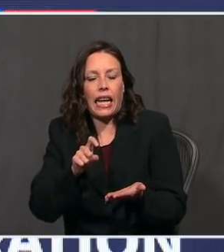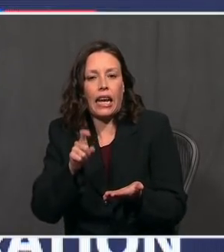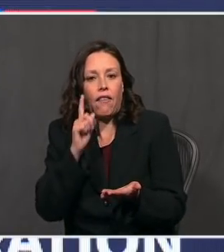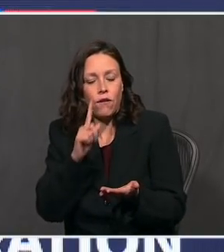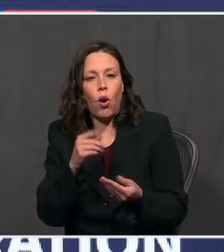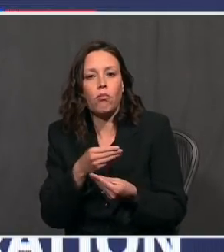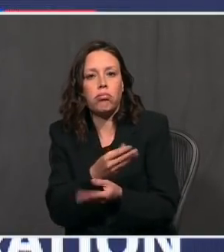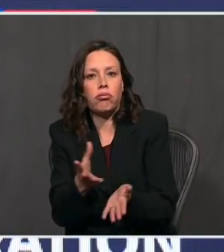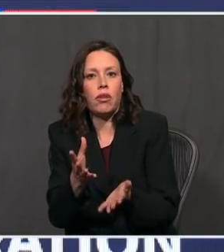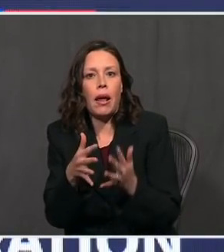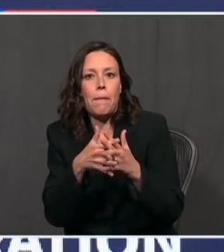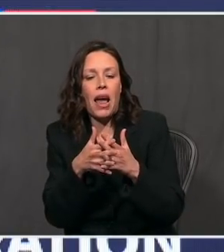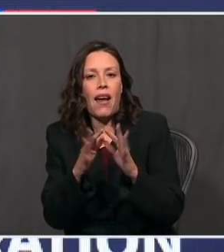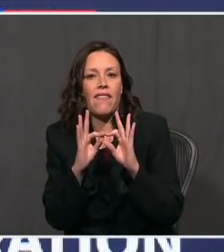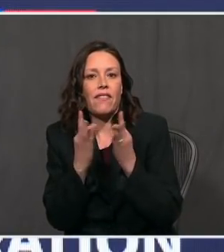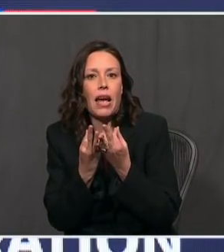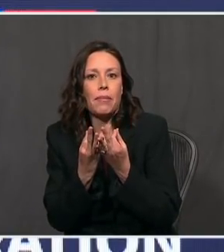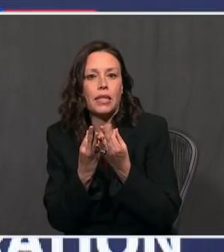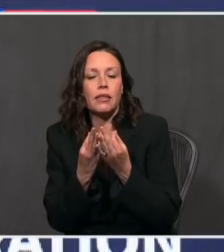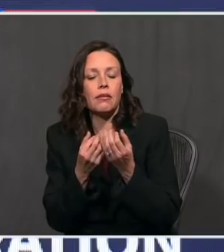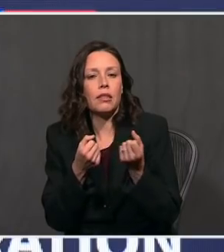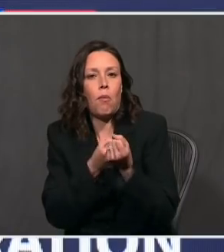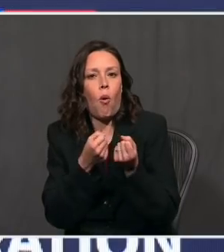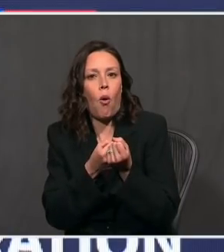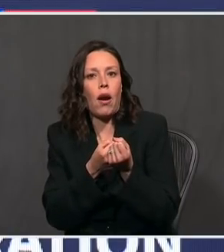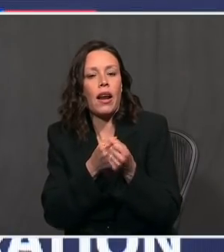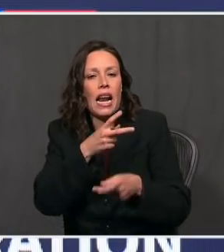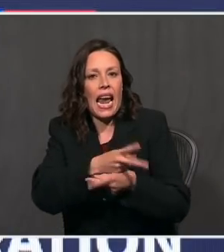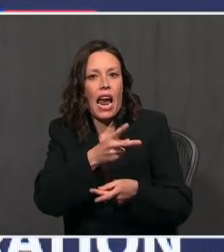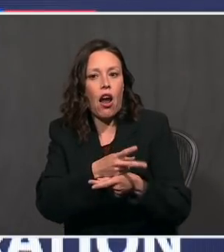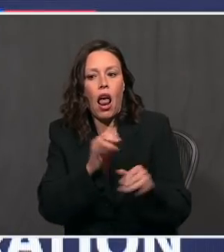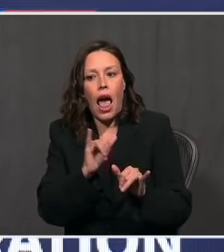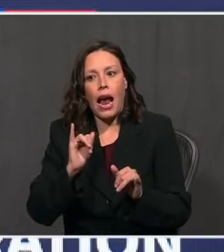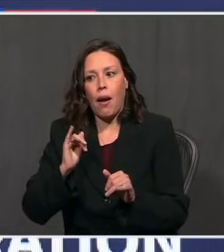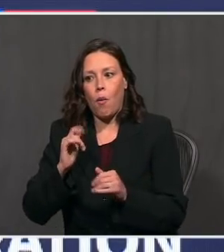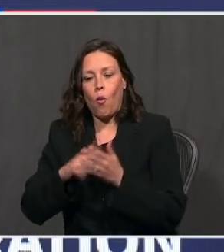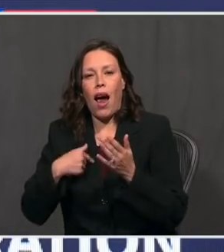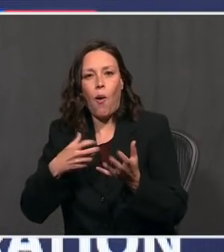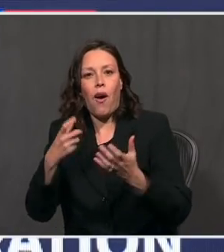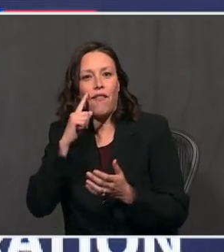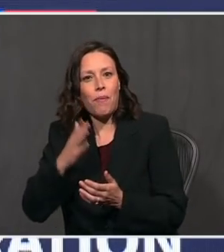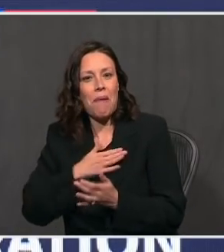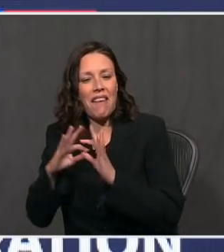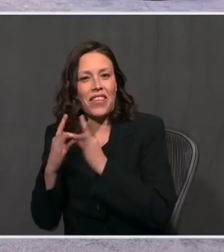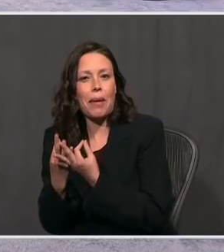give any American family the same level of care that we'd want a member of our family to have.